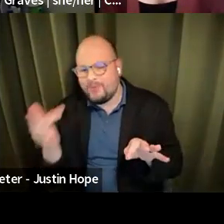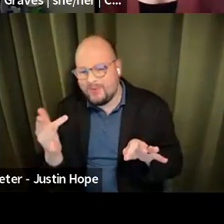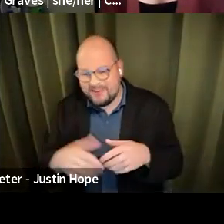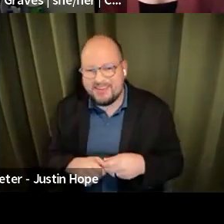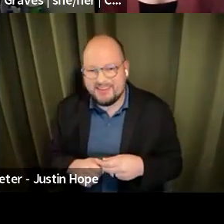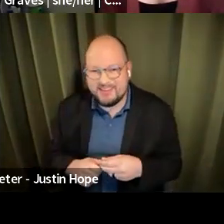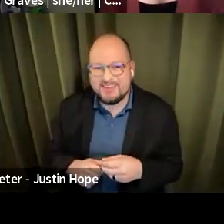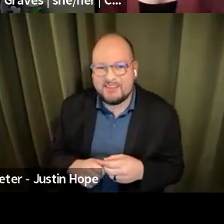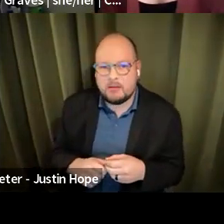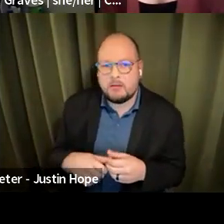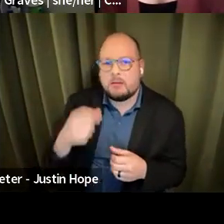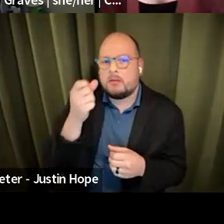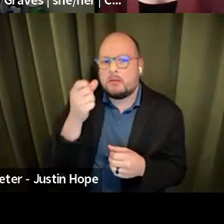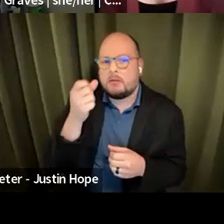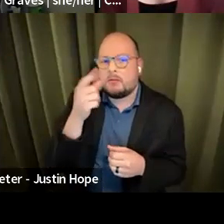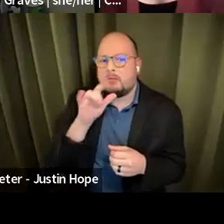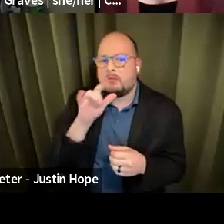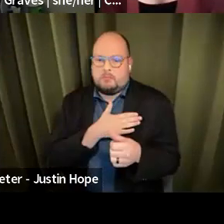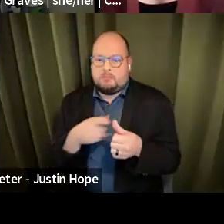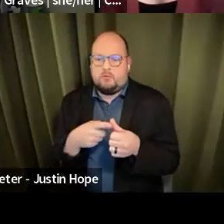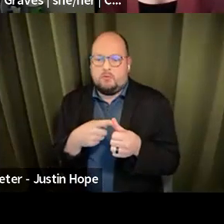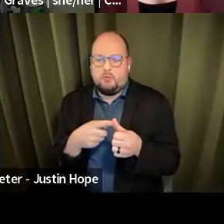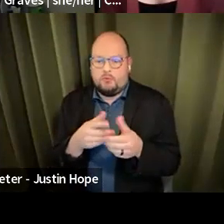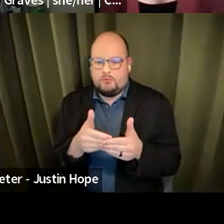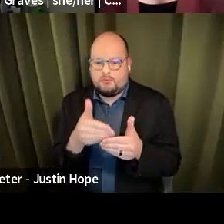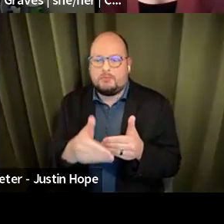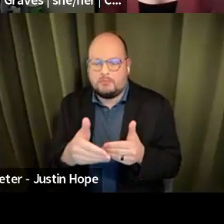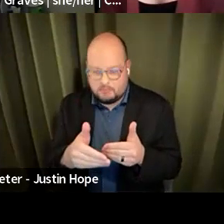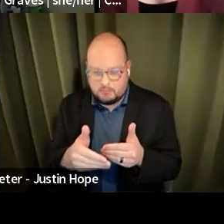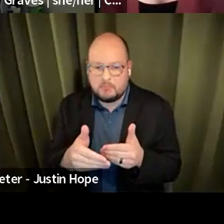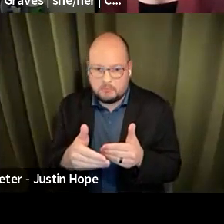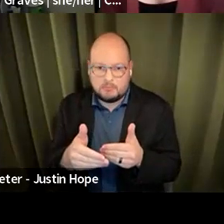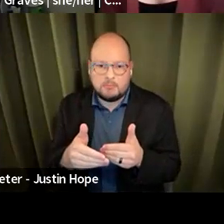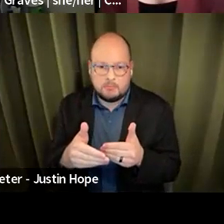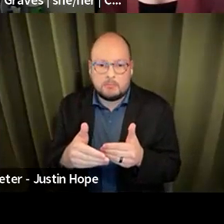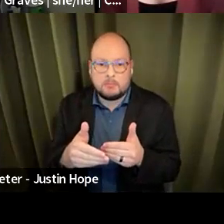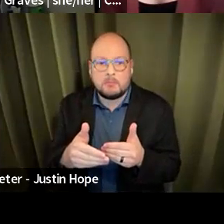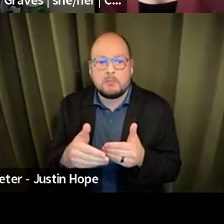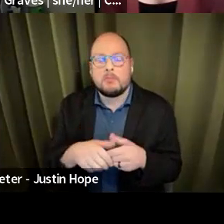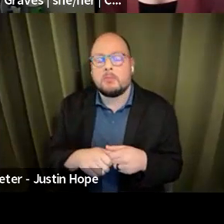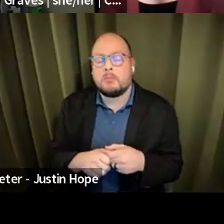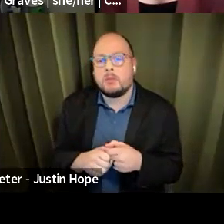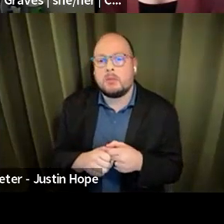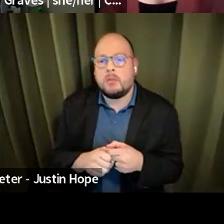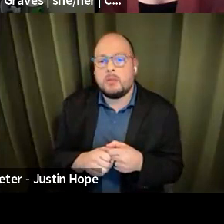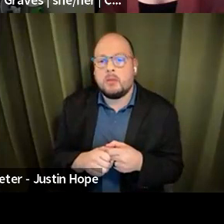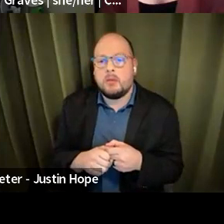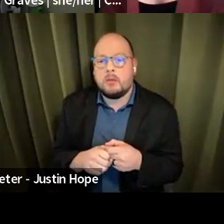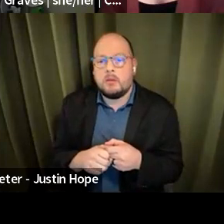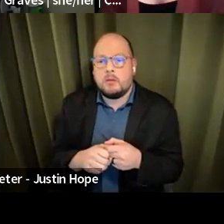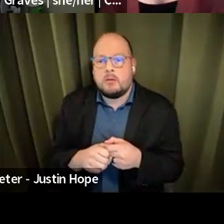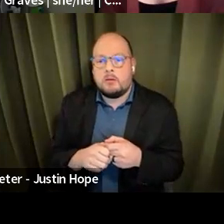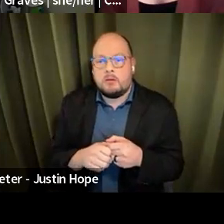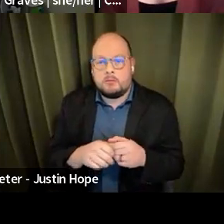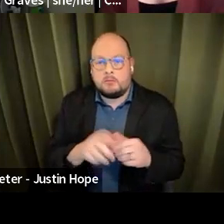first thing that we do at the health center. Everyone does not get hired through the